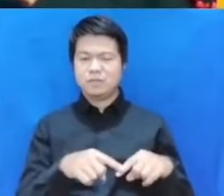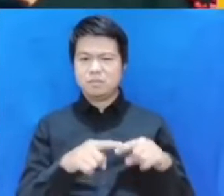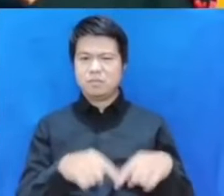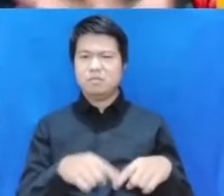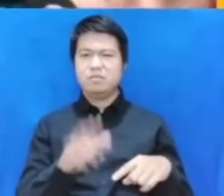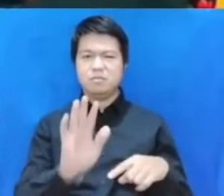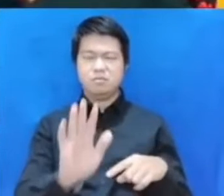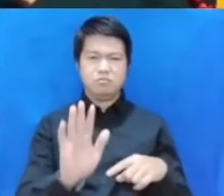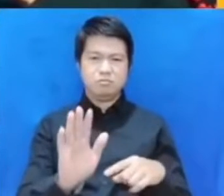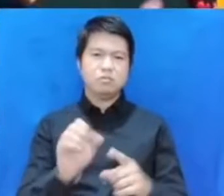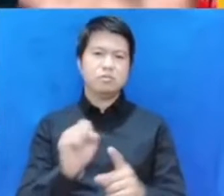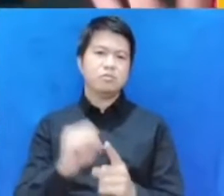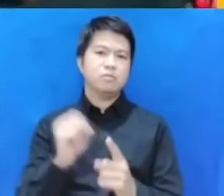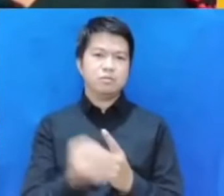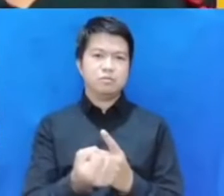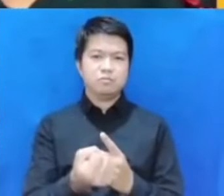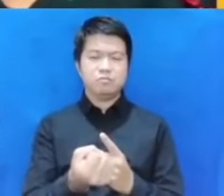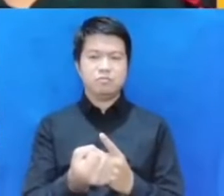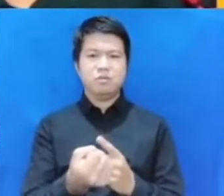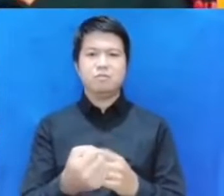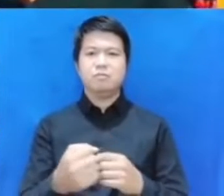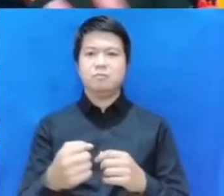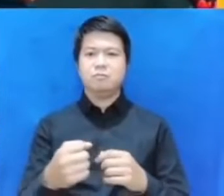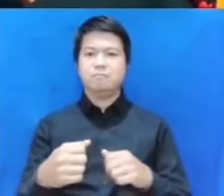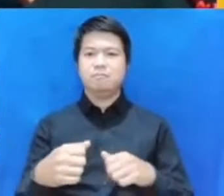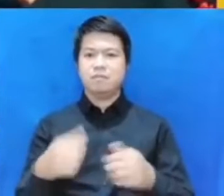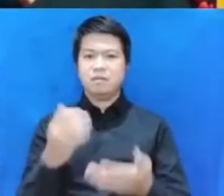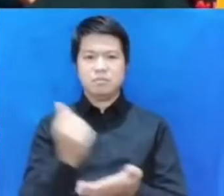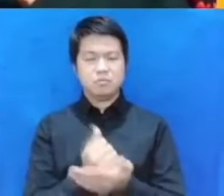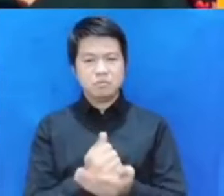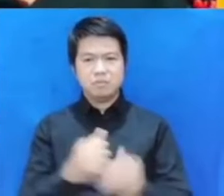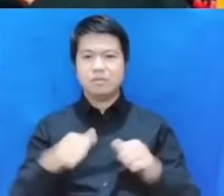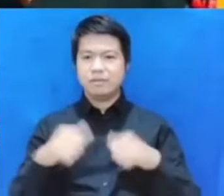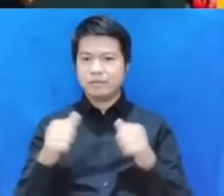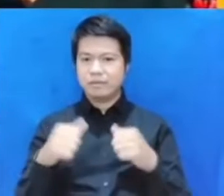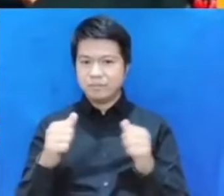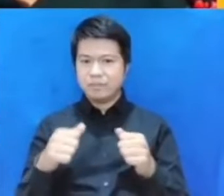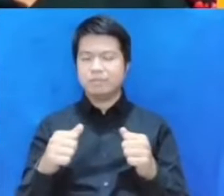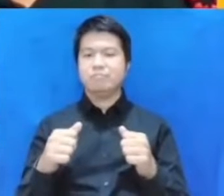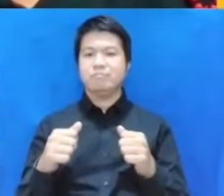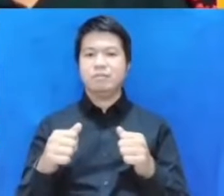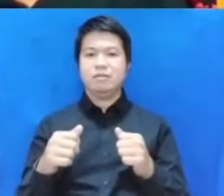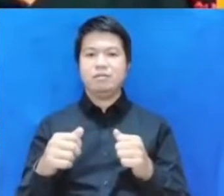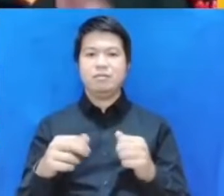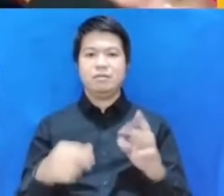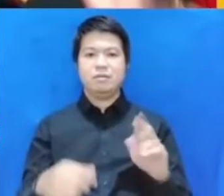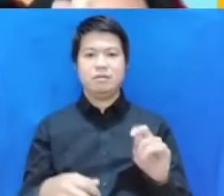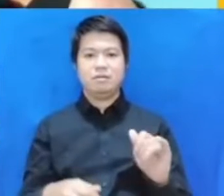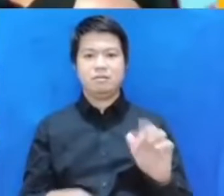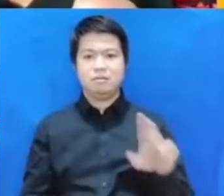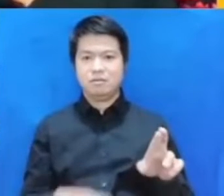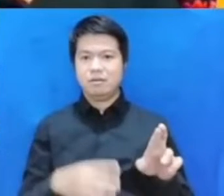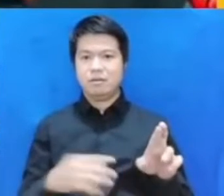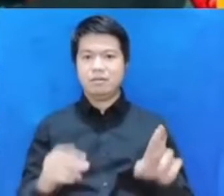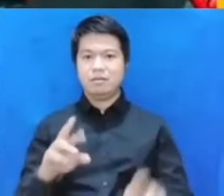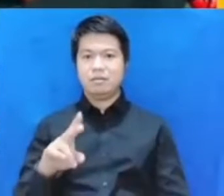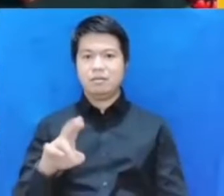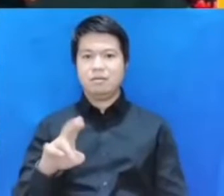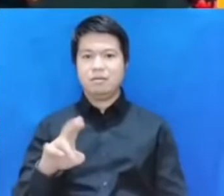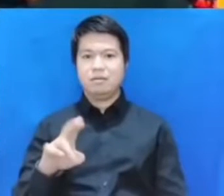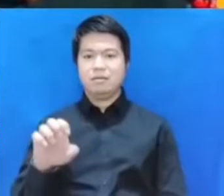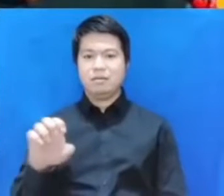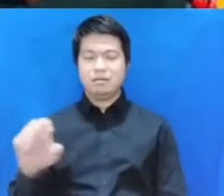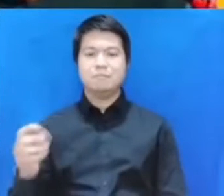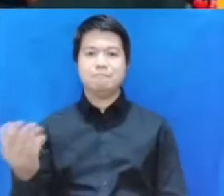subject to agreement and negotiation of the rater and the ratee. So despite the